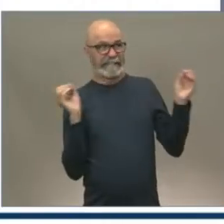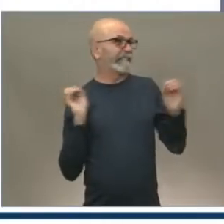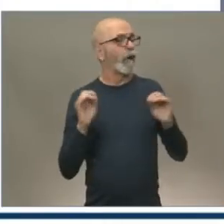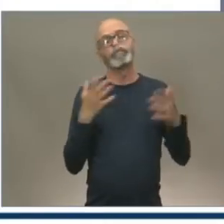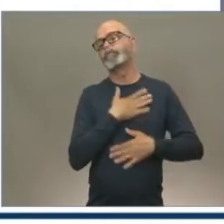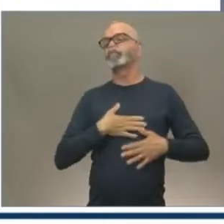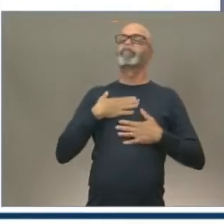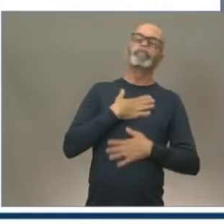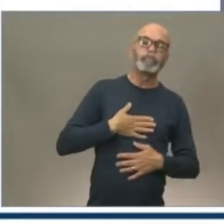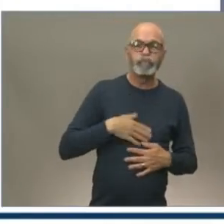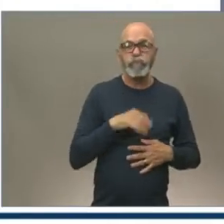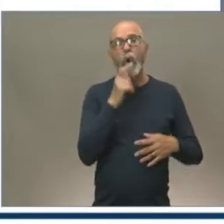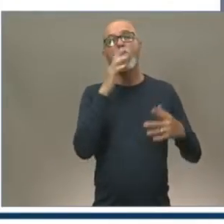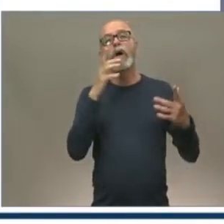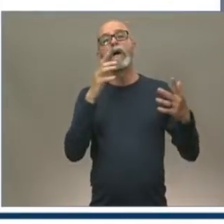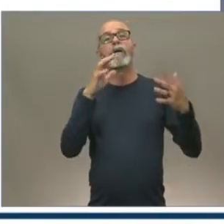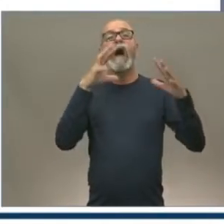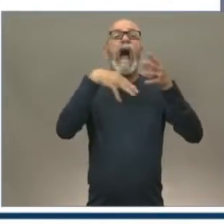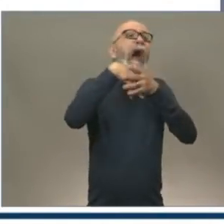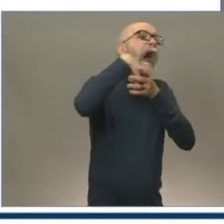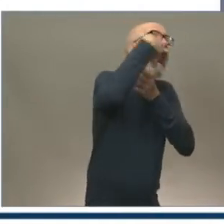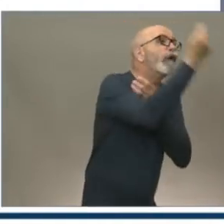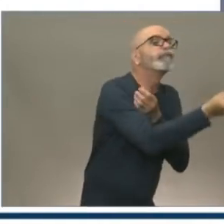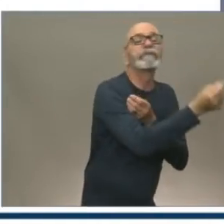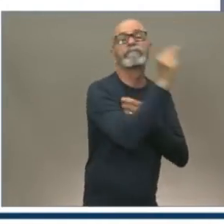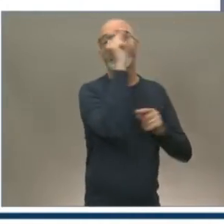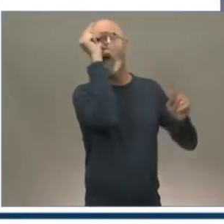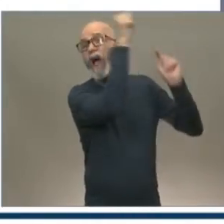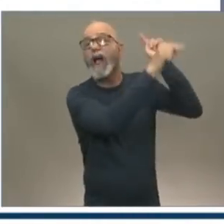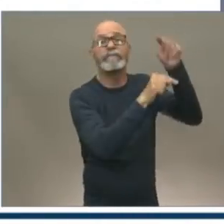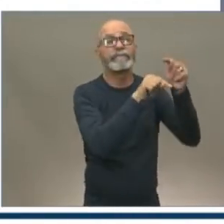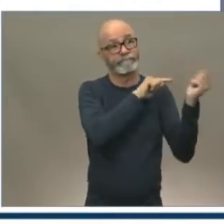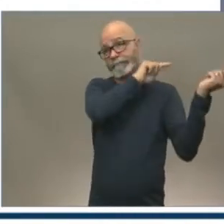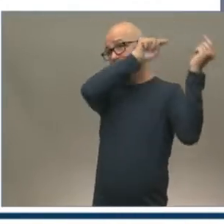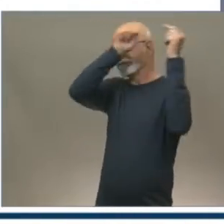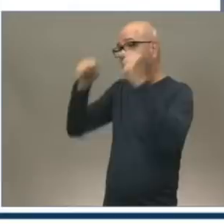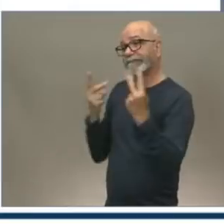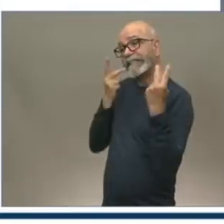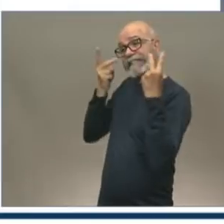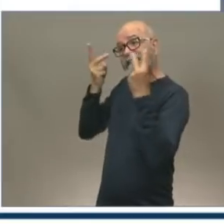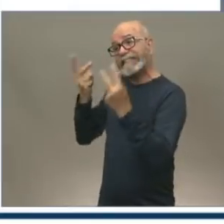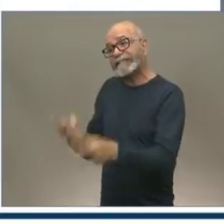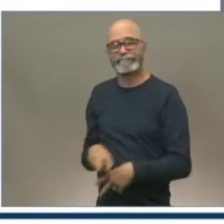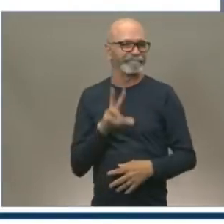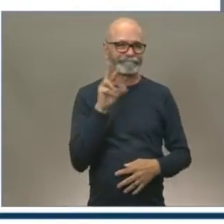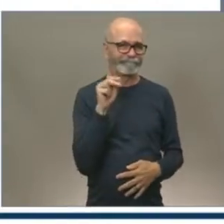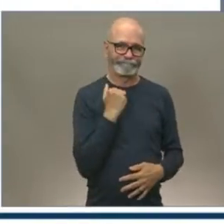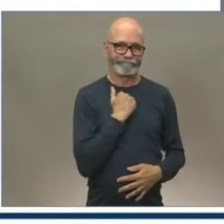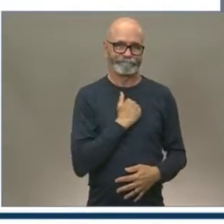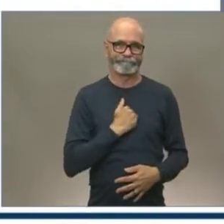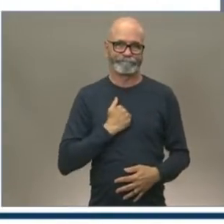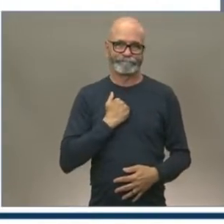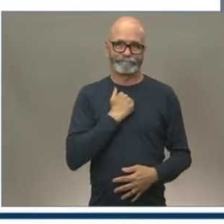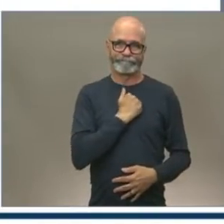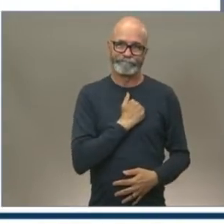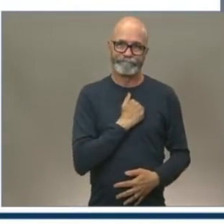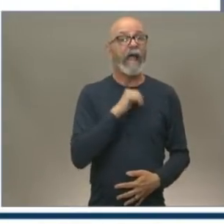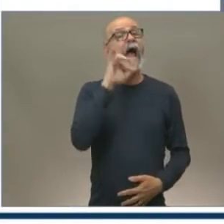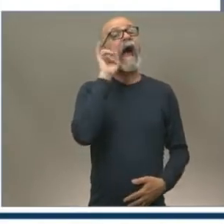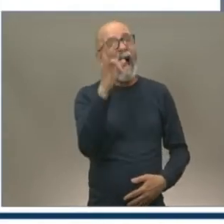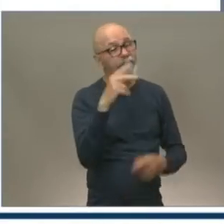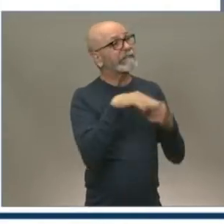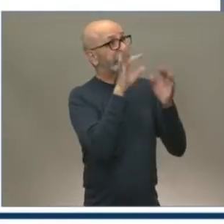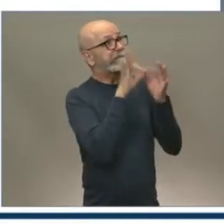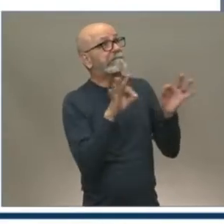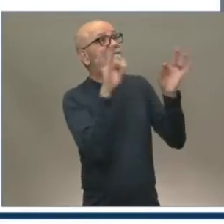travel to our province unless that travel is essential. So let's be clear. Thursday, April 22nd at 8 a.m., you